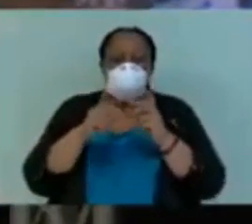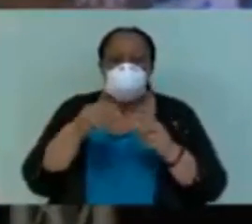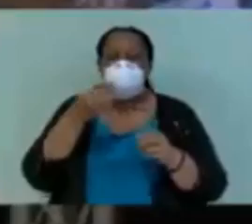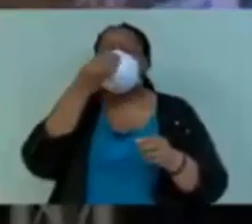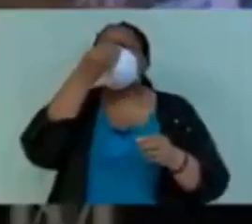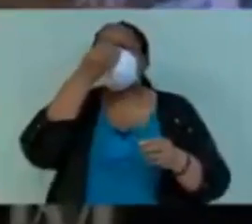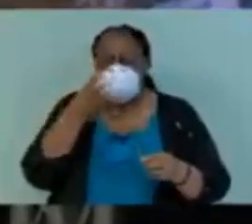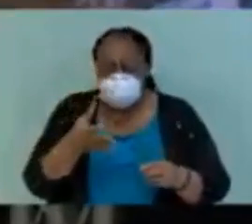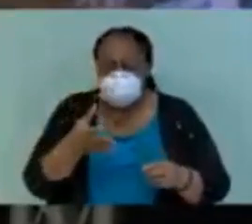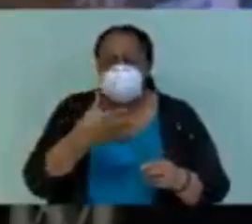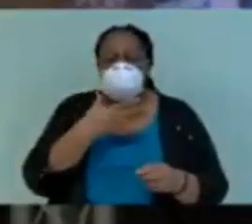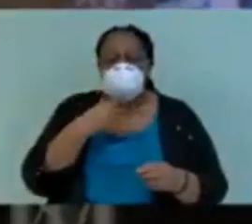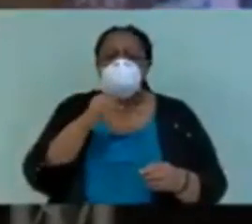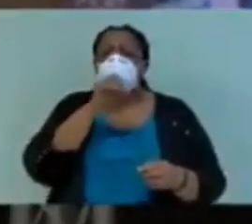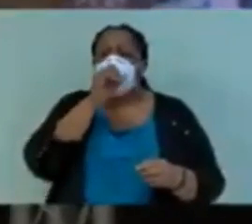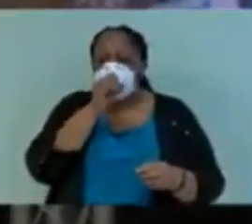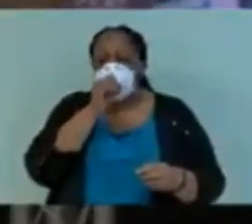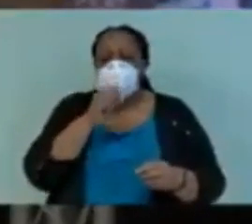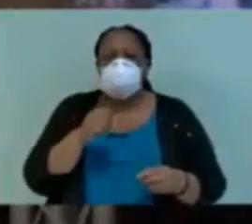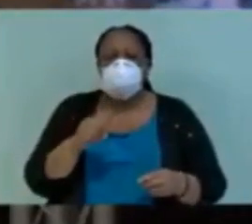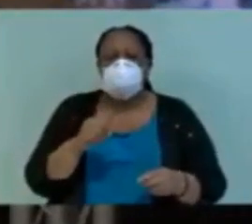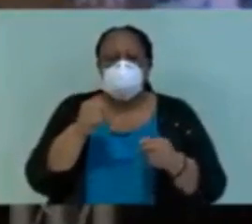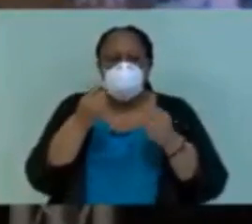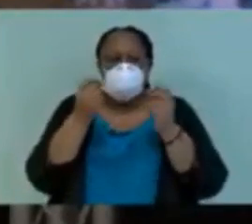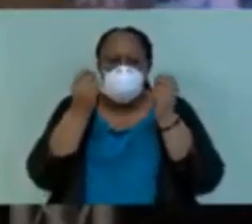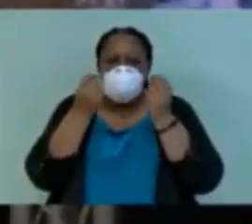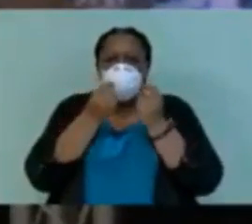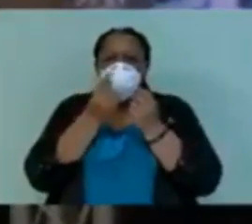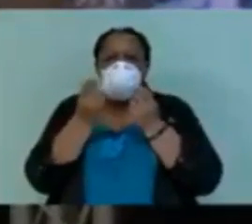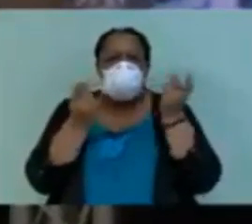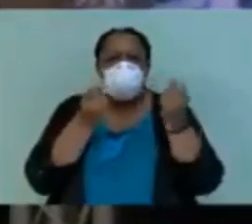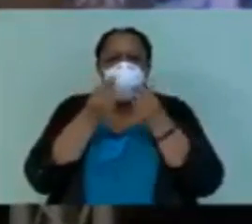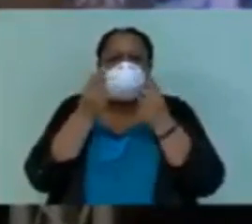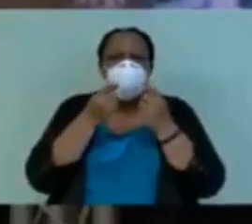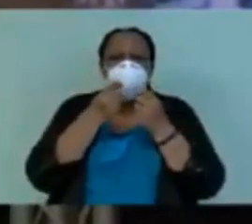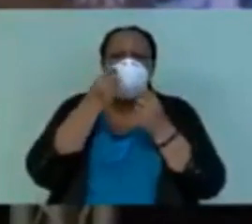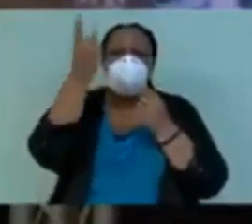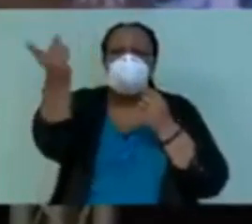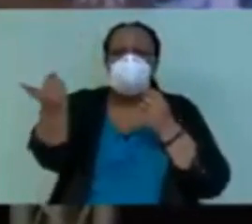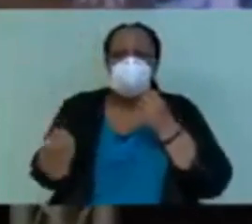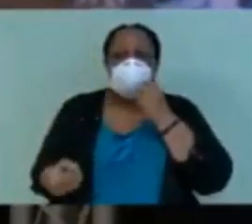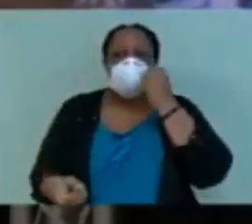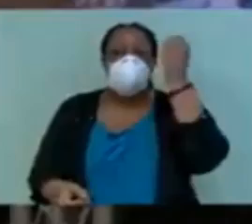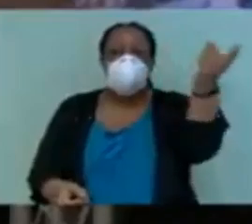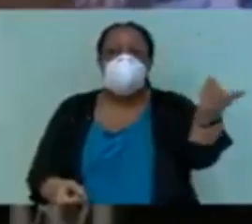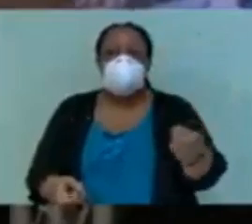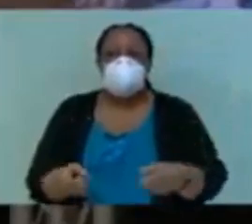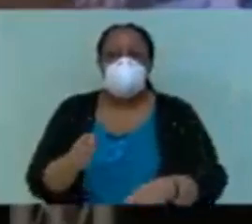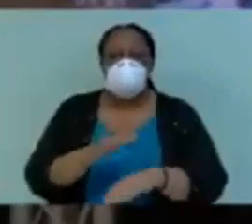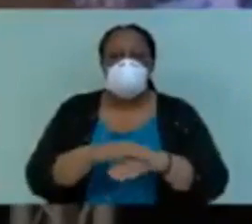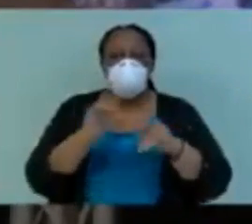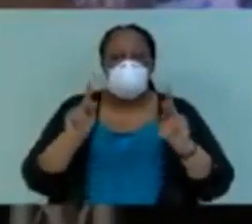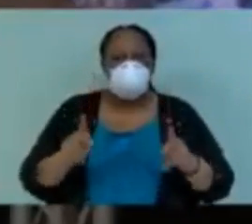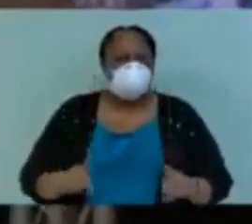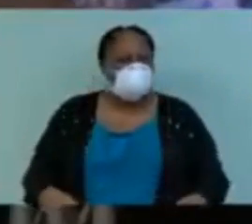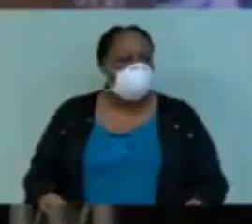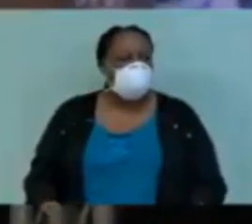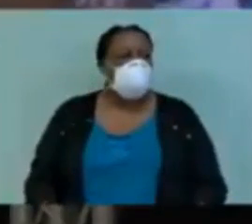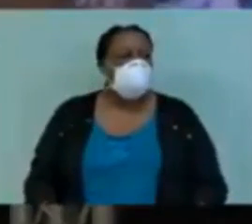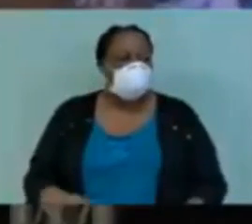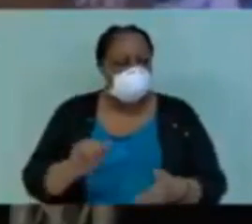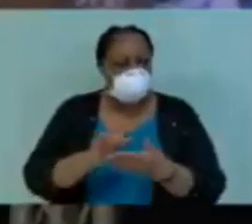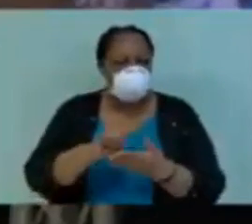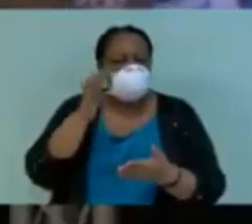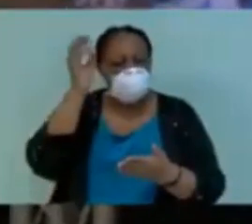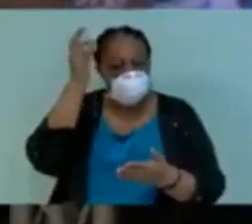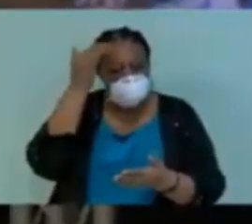from someone else, but to prevent you from spreading your respiratory droplets. And so when you go out,